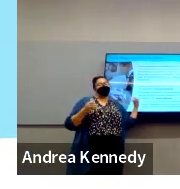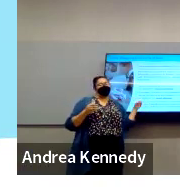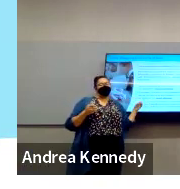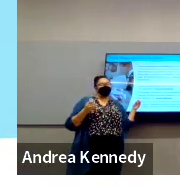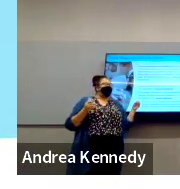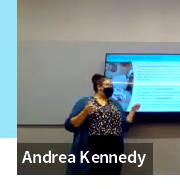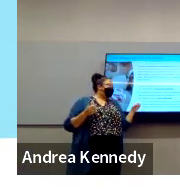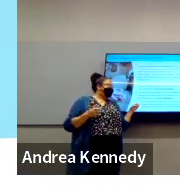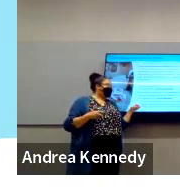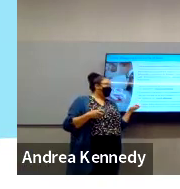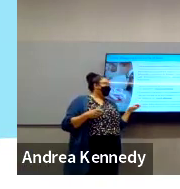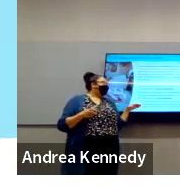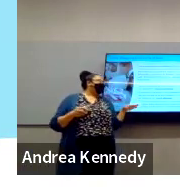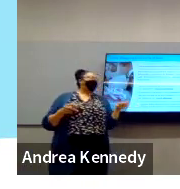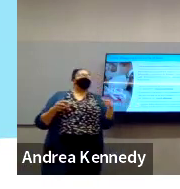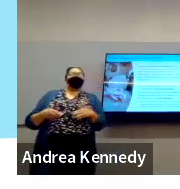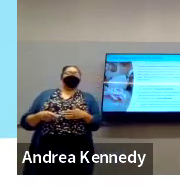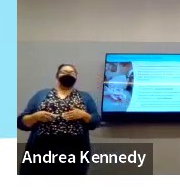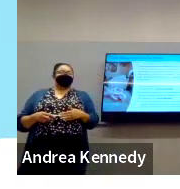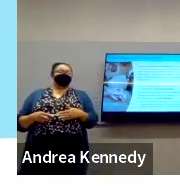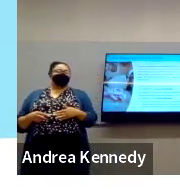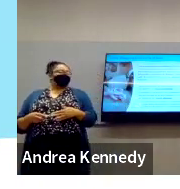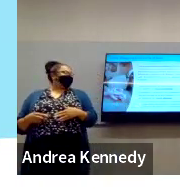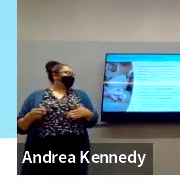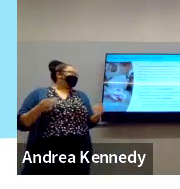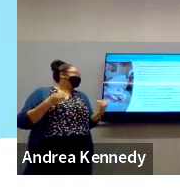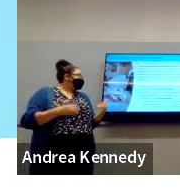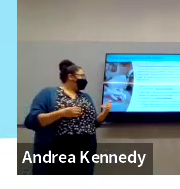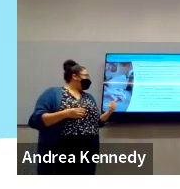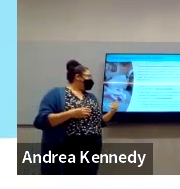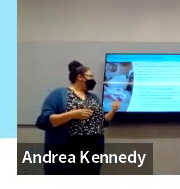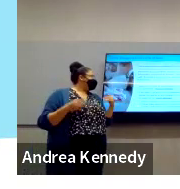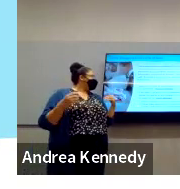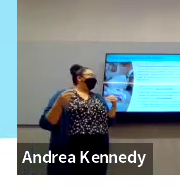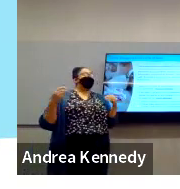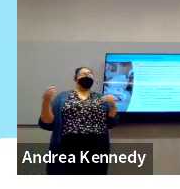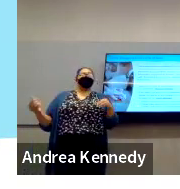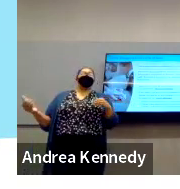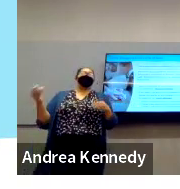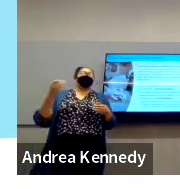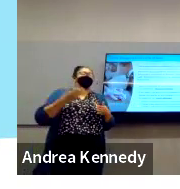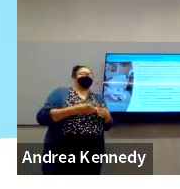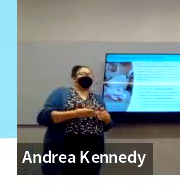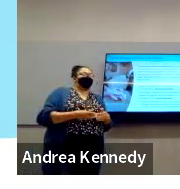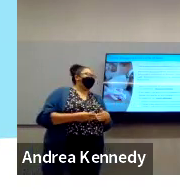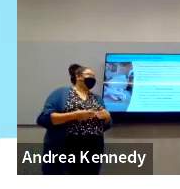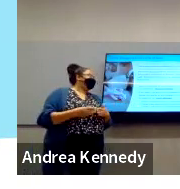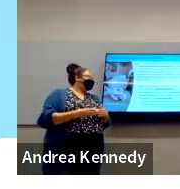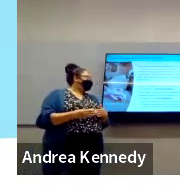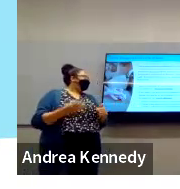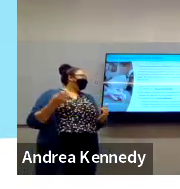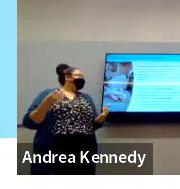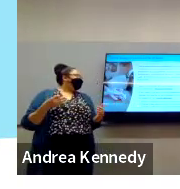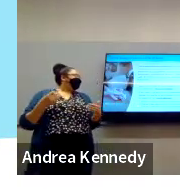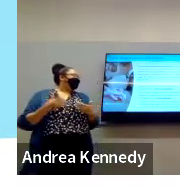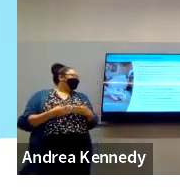dispute this portion of the process by filing a notice of dispute with the city. And if you file a notice of dispute with